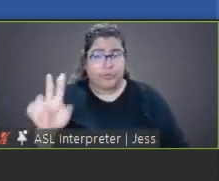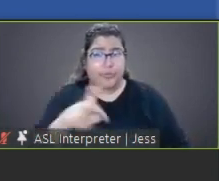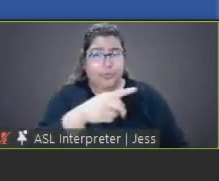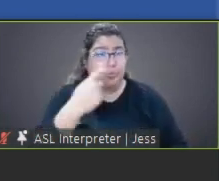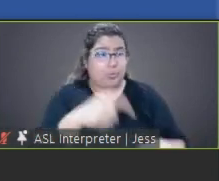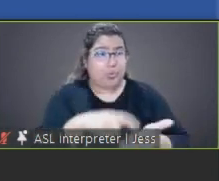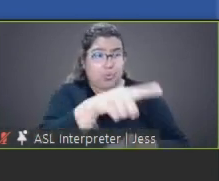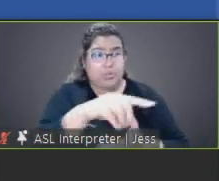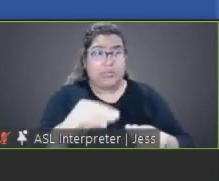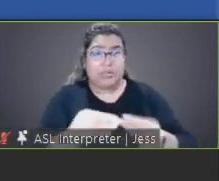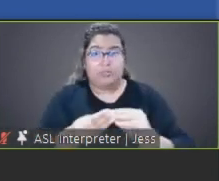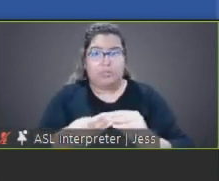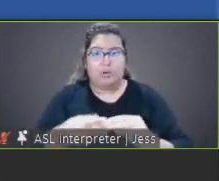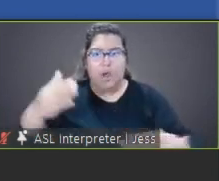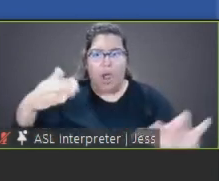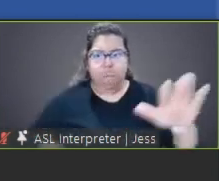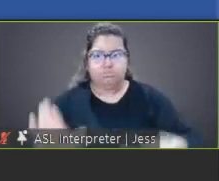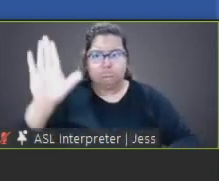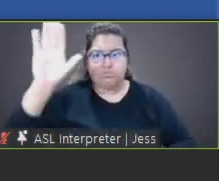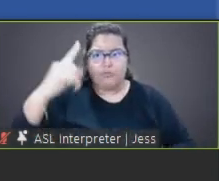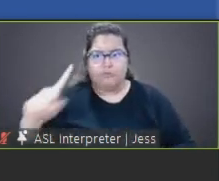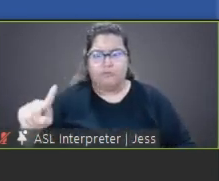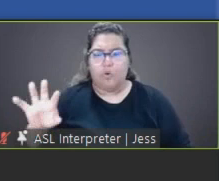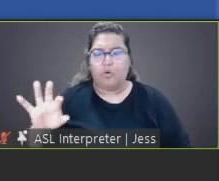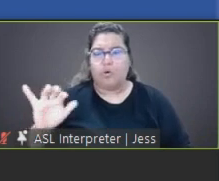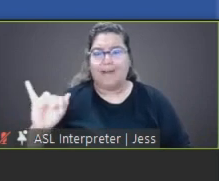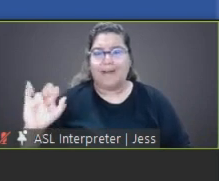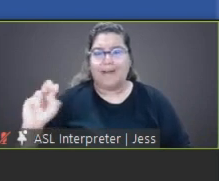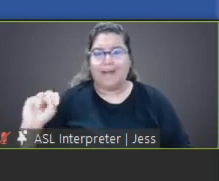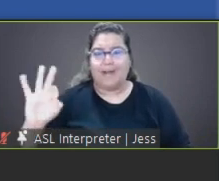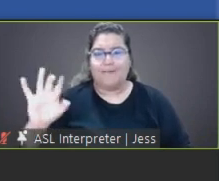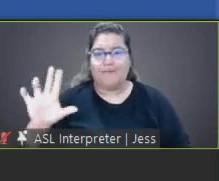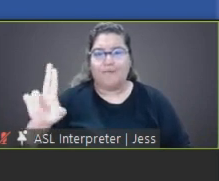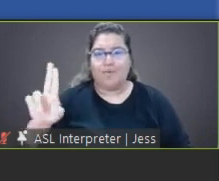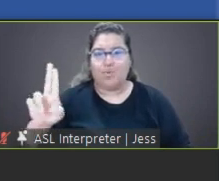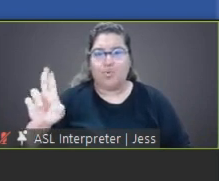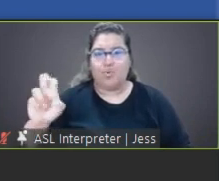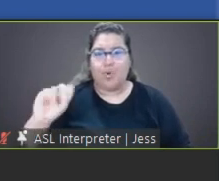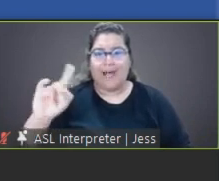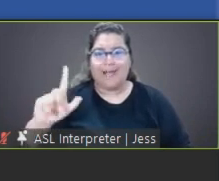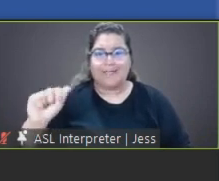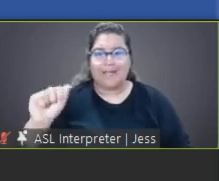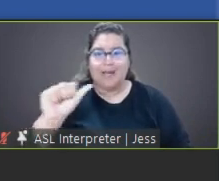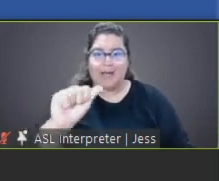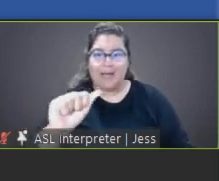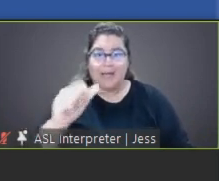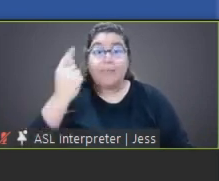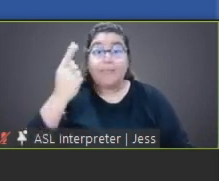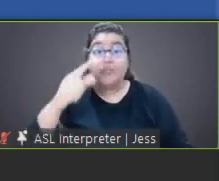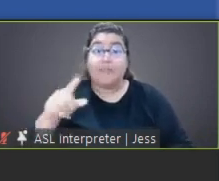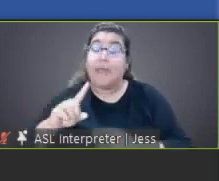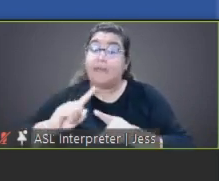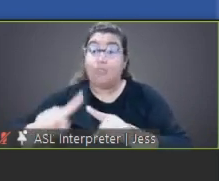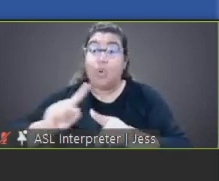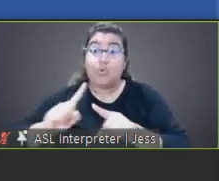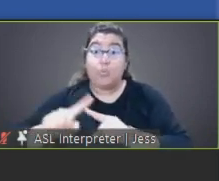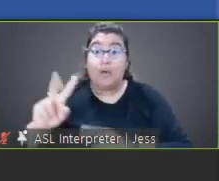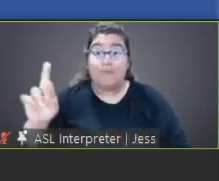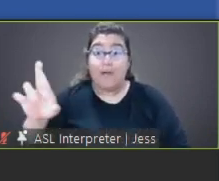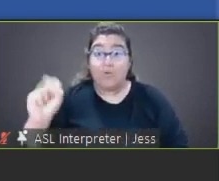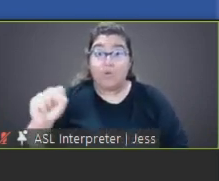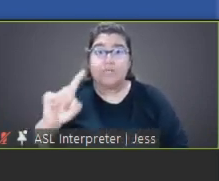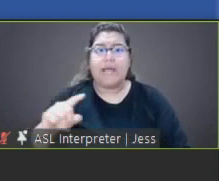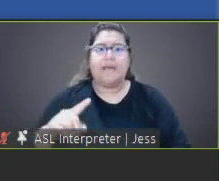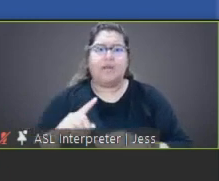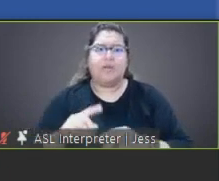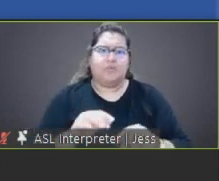positivity value for influenza A. Just a reminder that influenza really includes multiple viruses. There are multiple influenza A and B